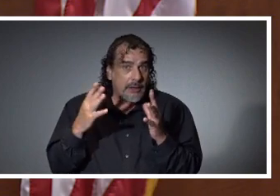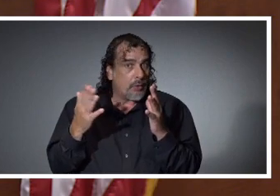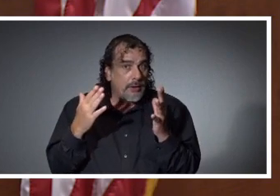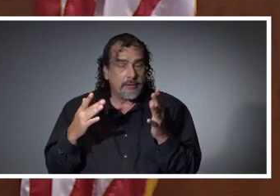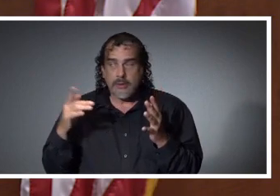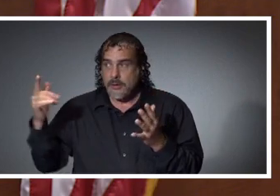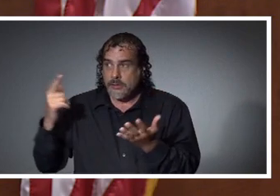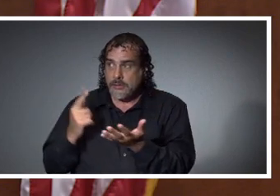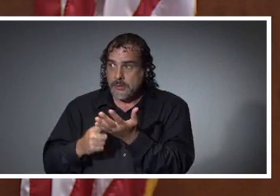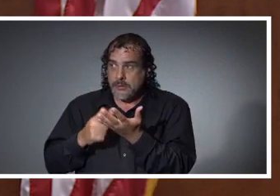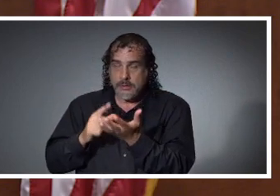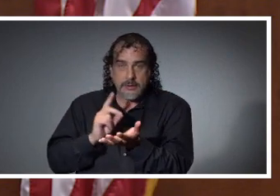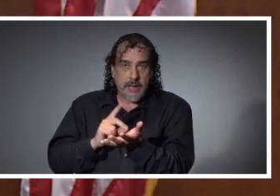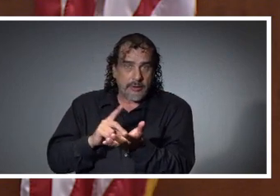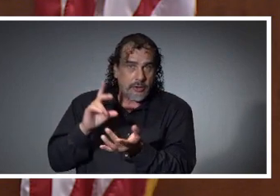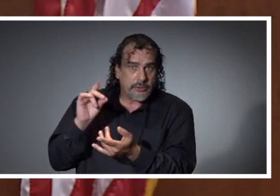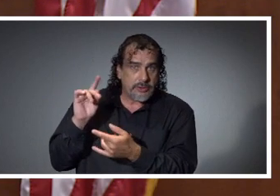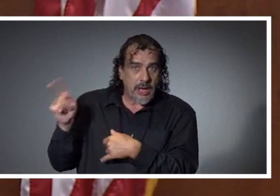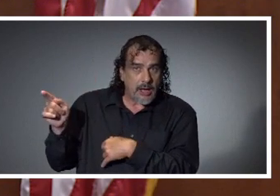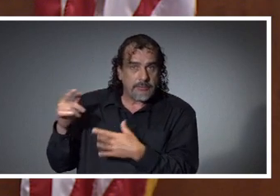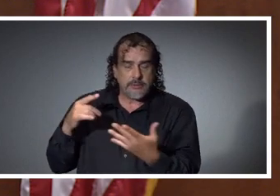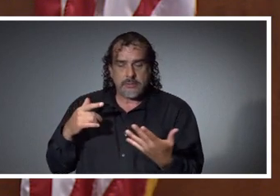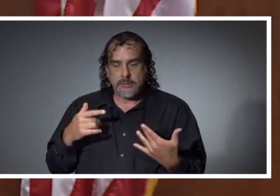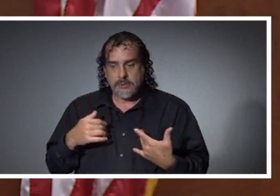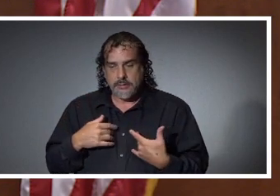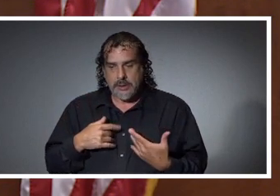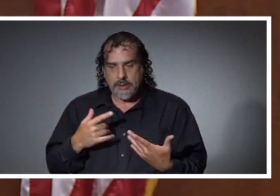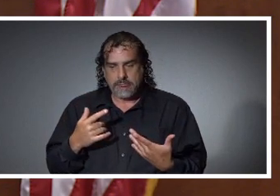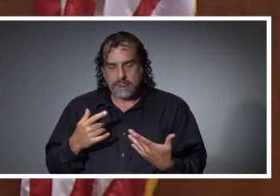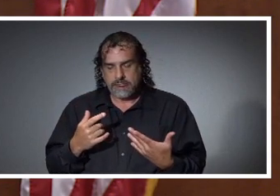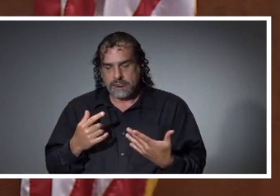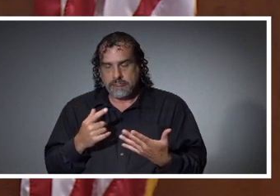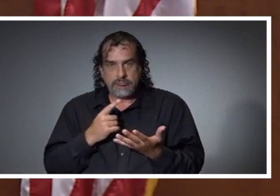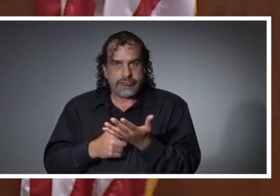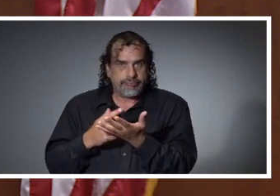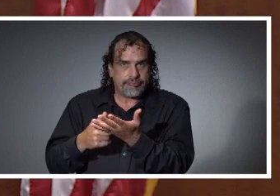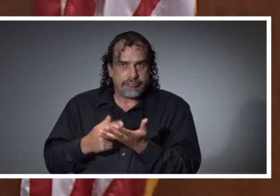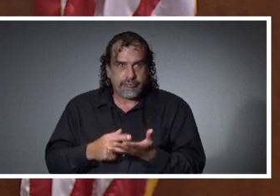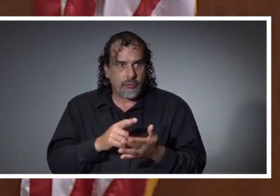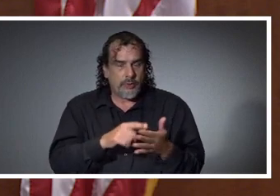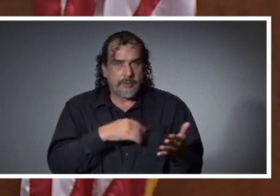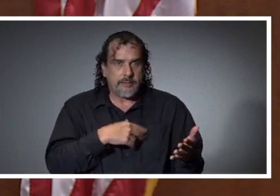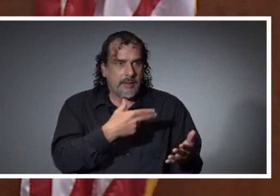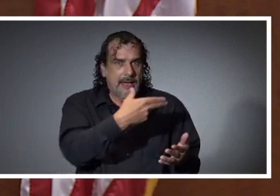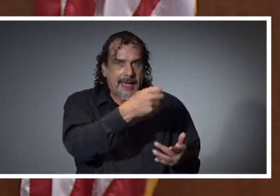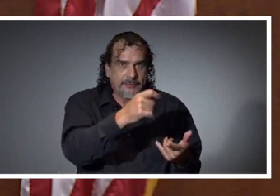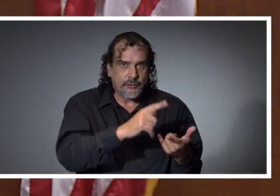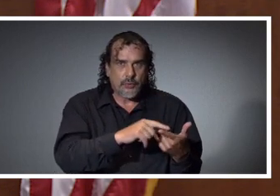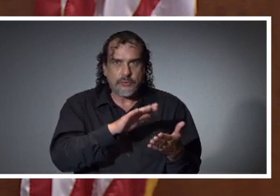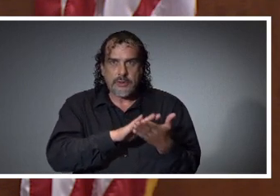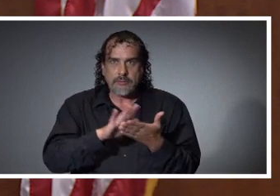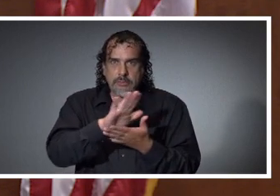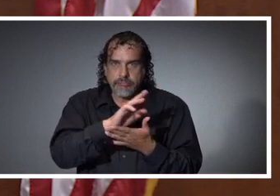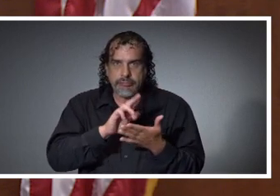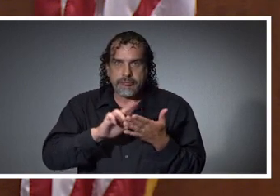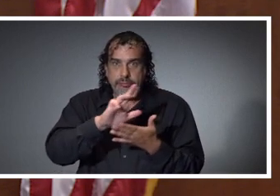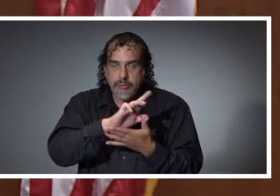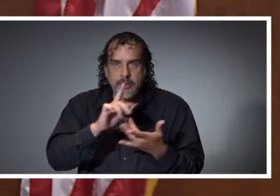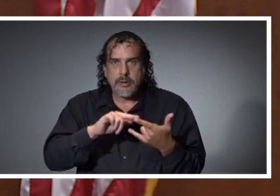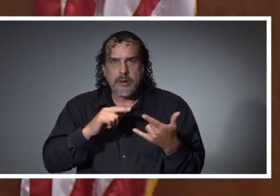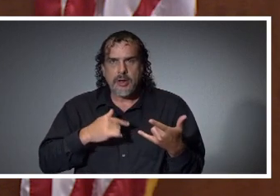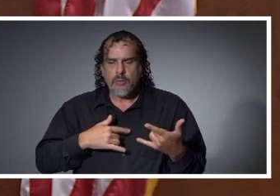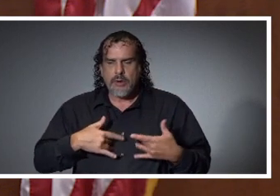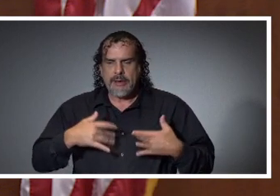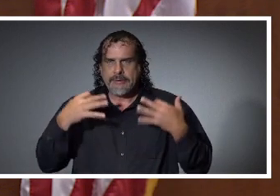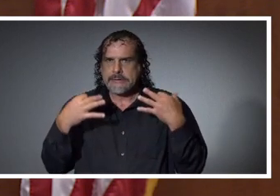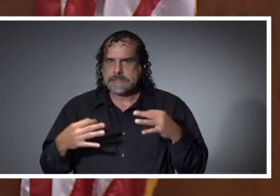Dobbs late last week. We've had conversations with various interested parties over the last several days. And we're not ready to announce